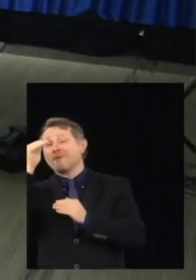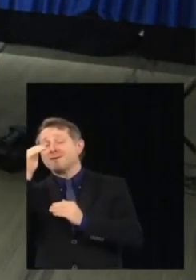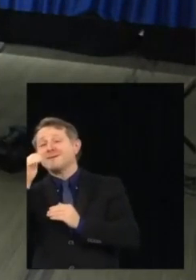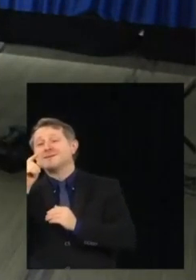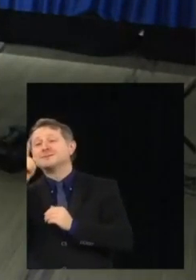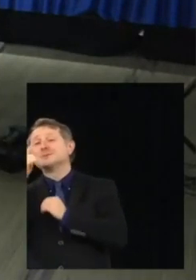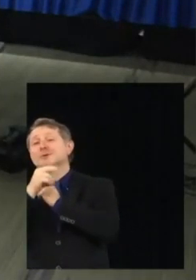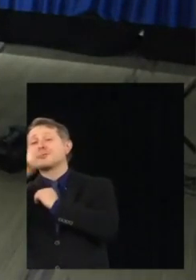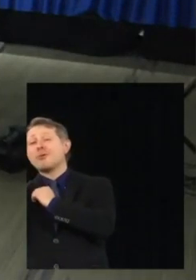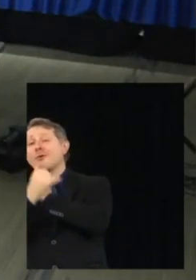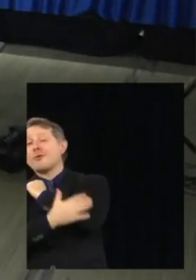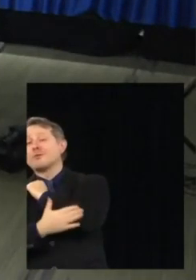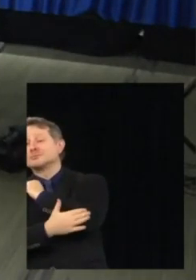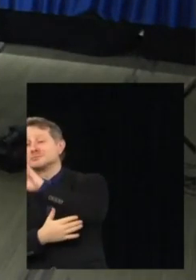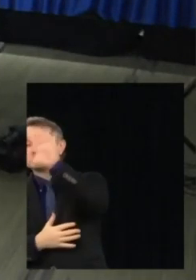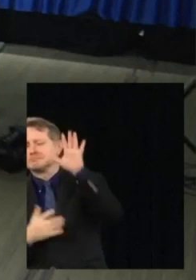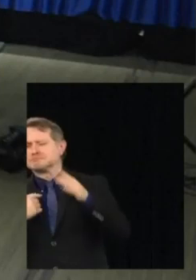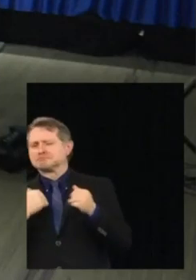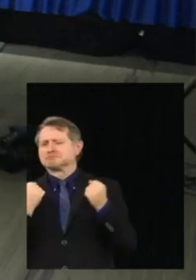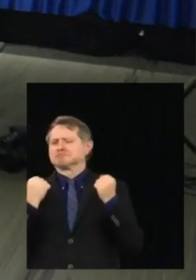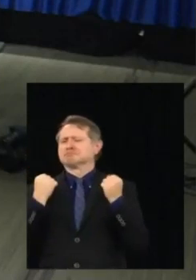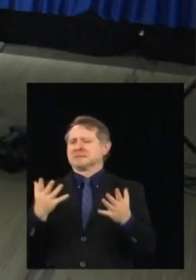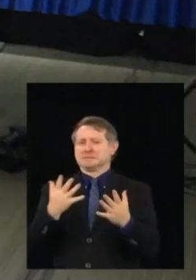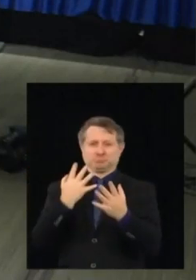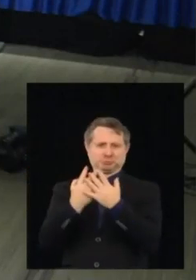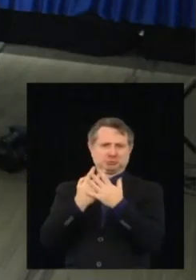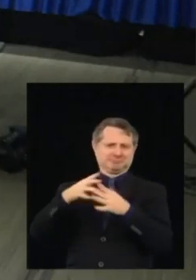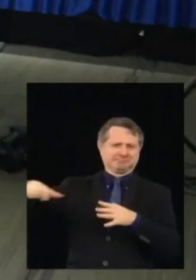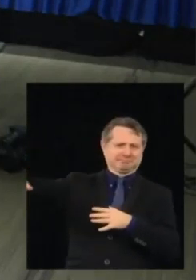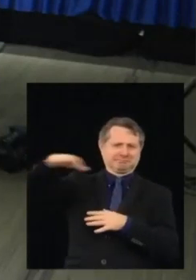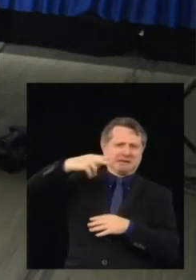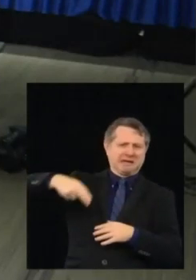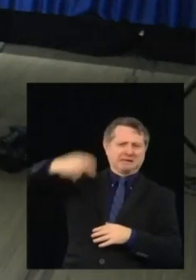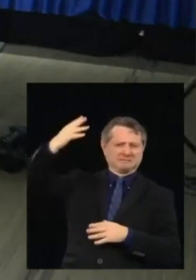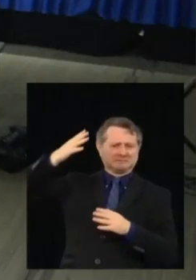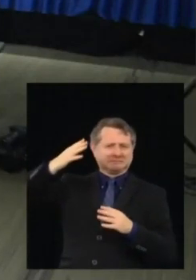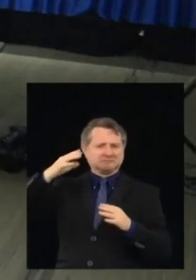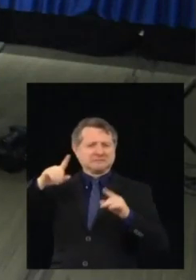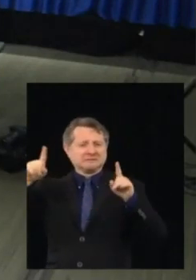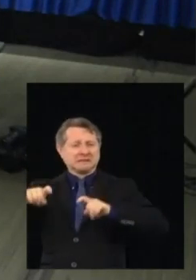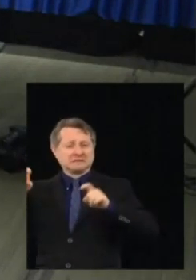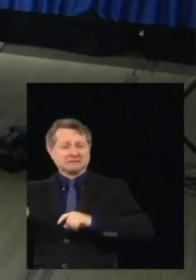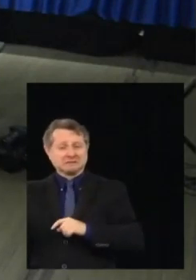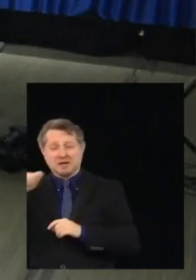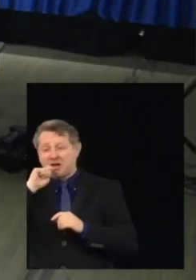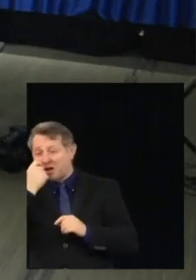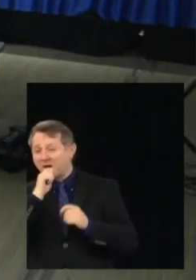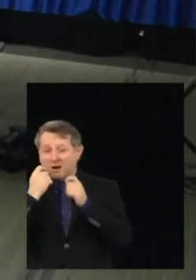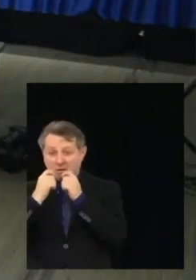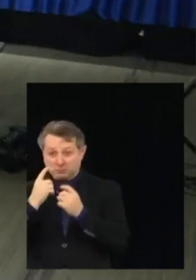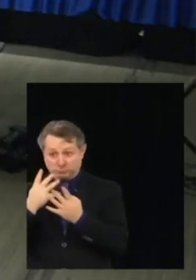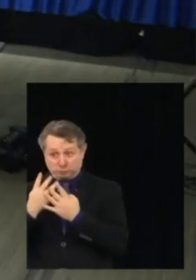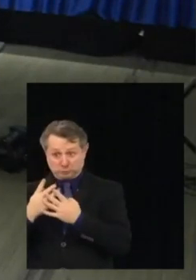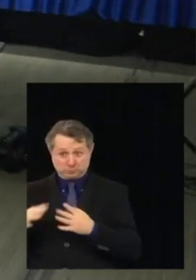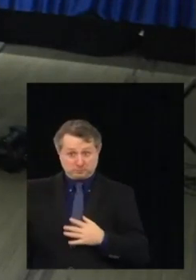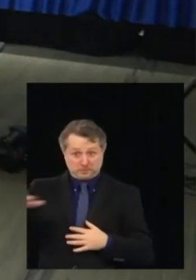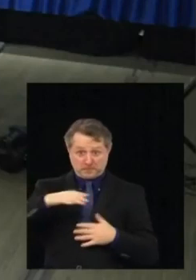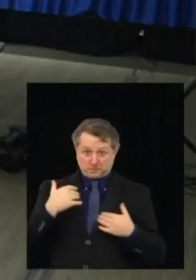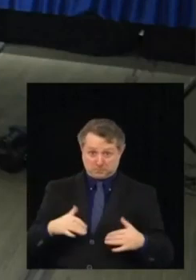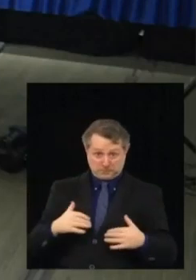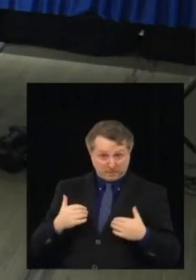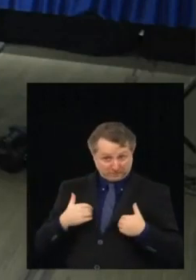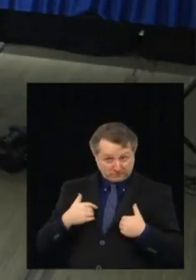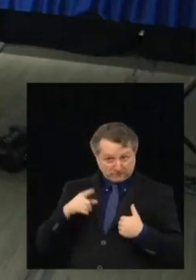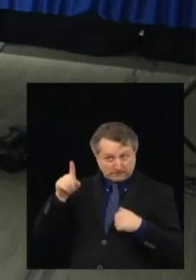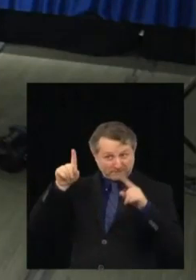You mentioned earlier in your briefing about testing of correctional officers, but right now the state's only testing about 1% of inmates, and we have an outbreak